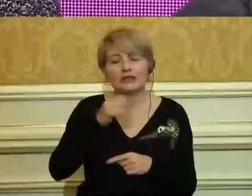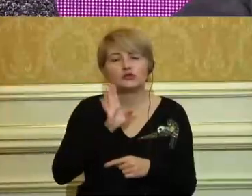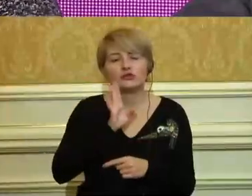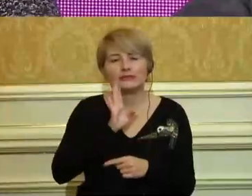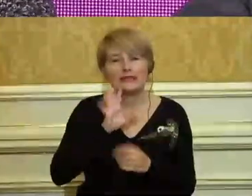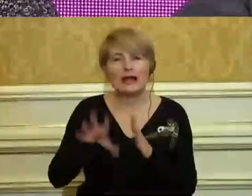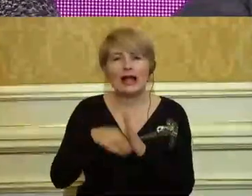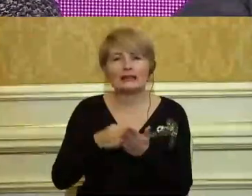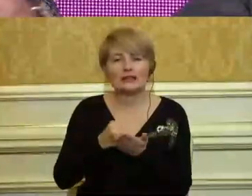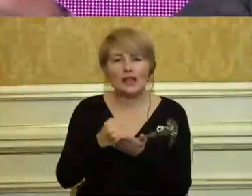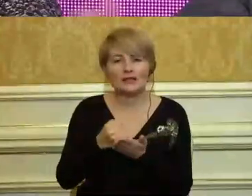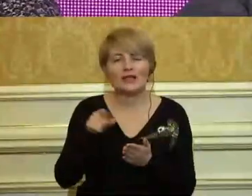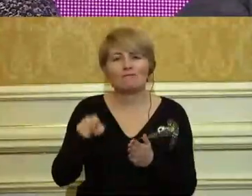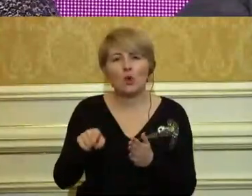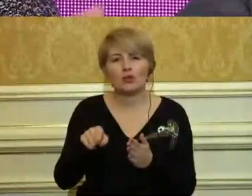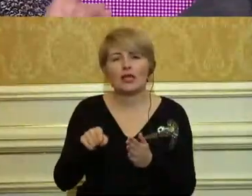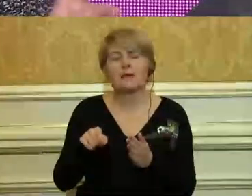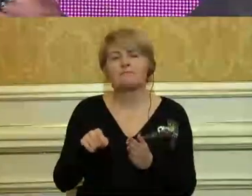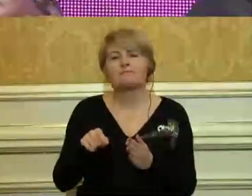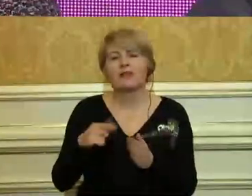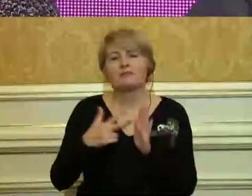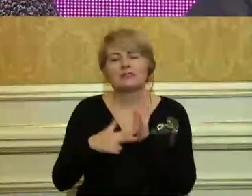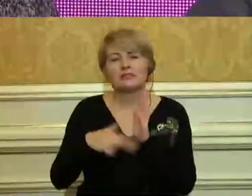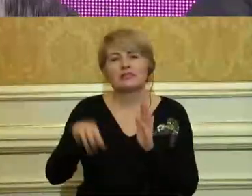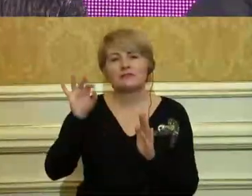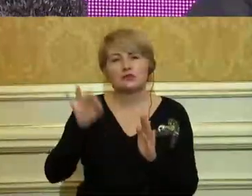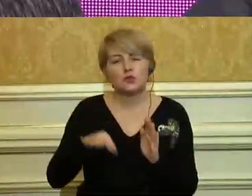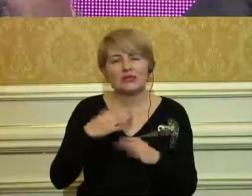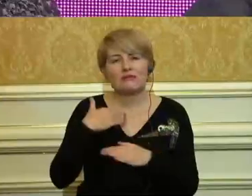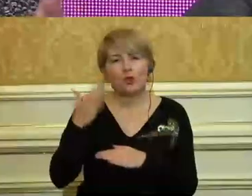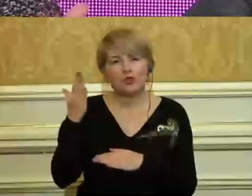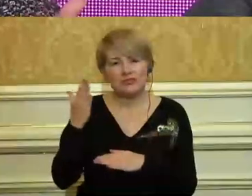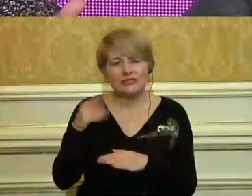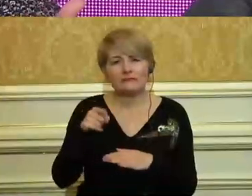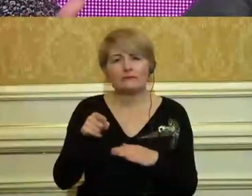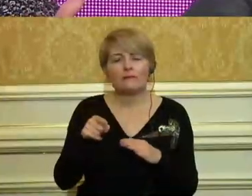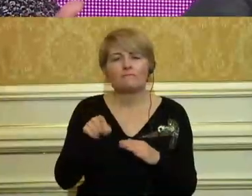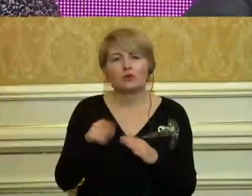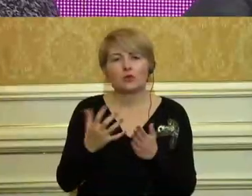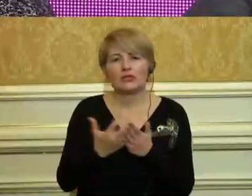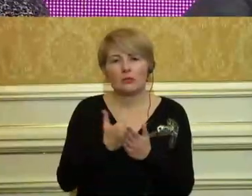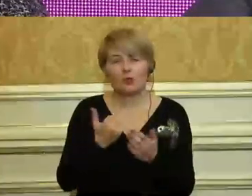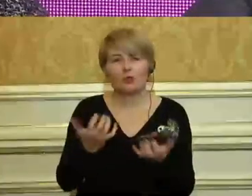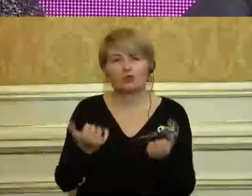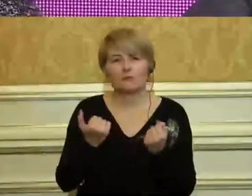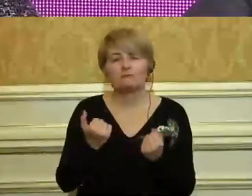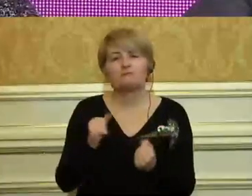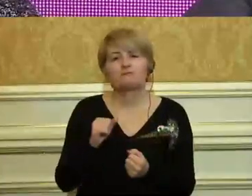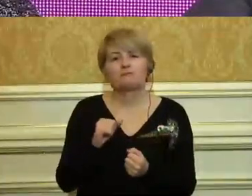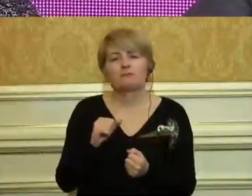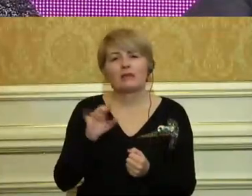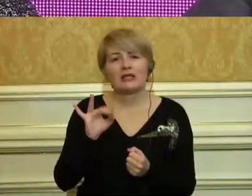of open voting together, members of party or registered non-members of party. And the men